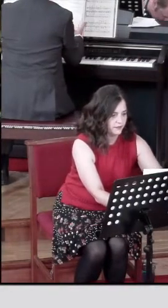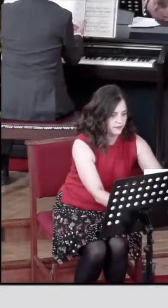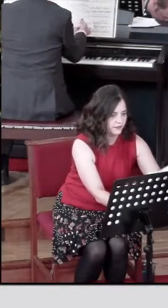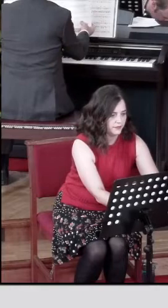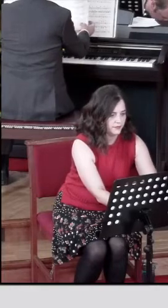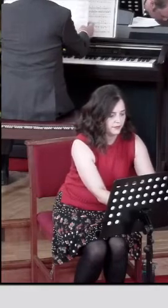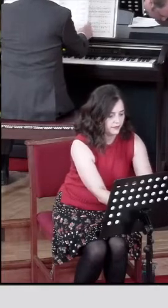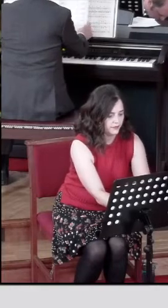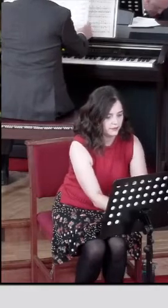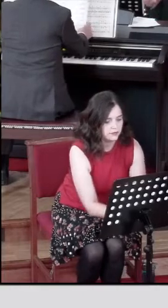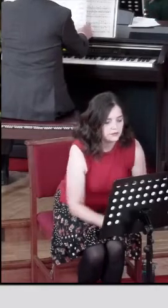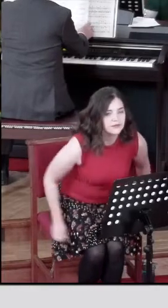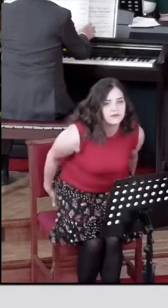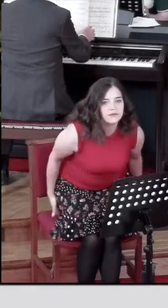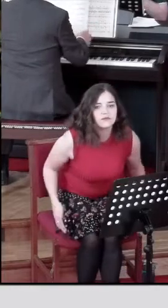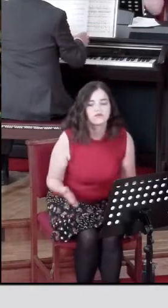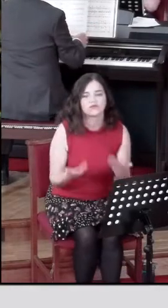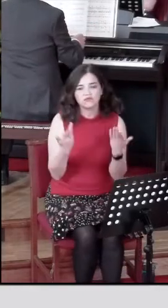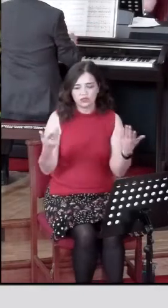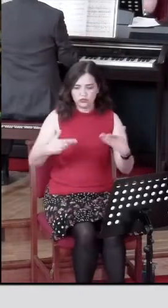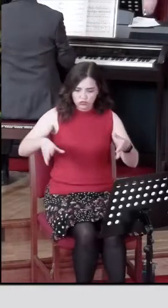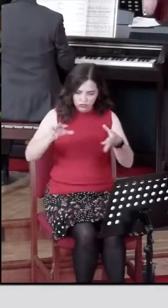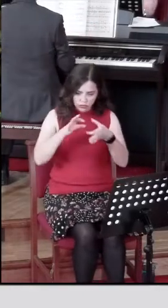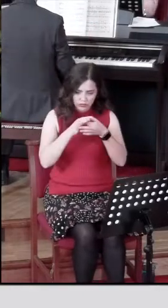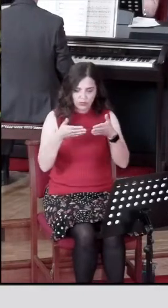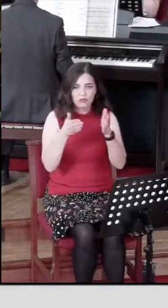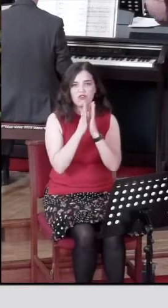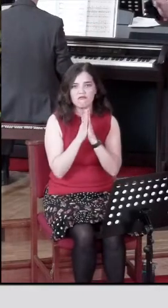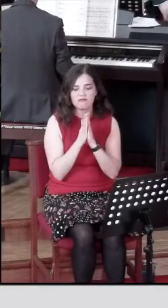Together in prayer, let us pray.